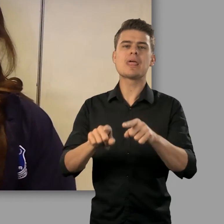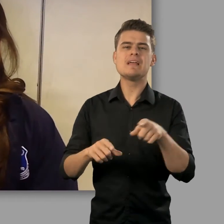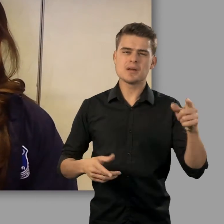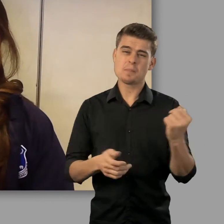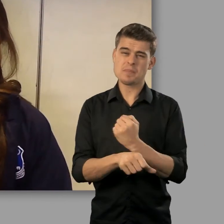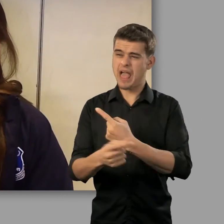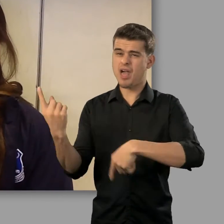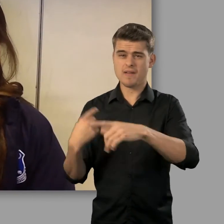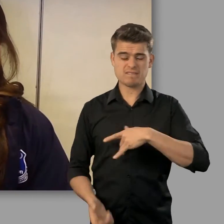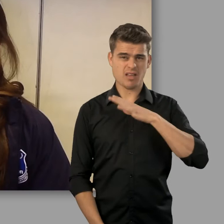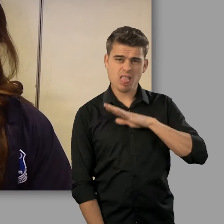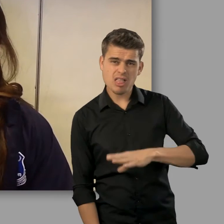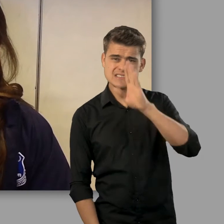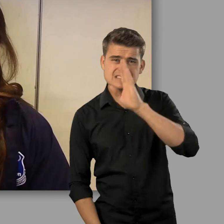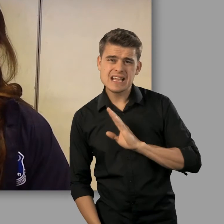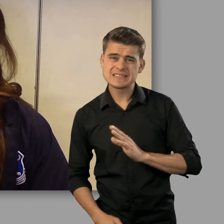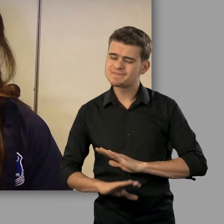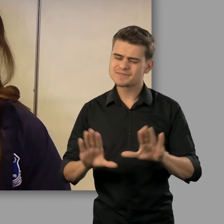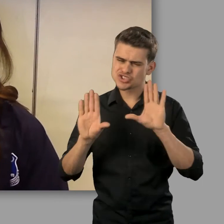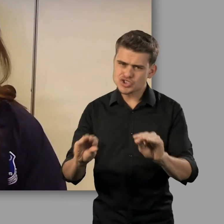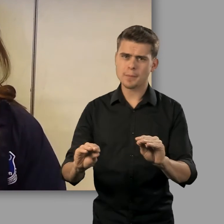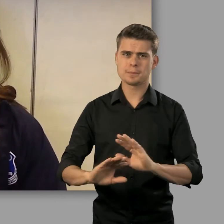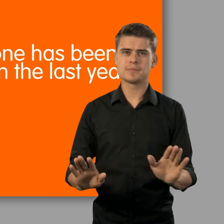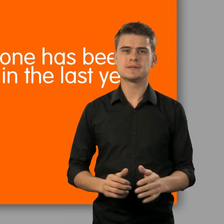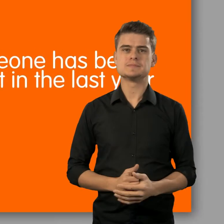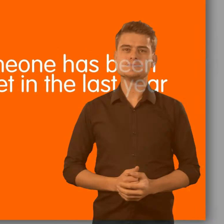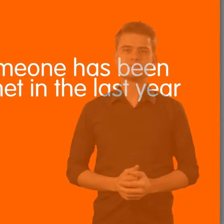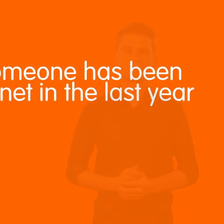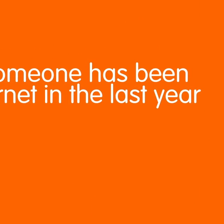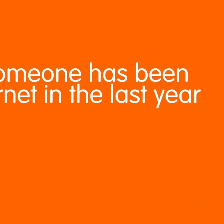Cyberbullying can make people unhappy. It is wrong and it should be stopped.